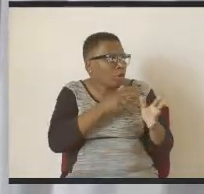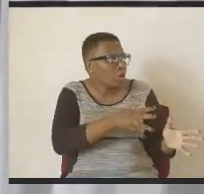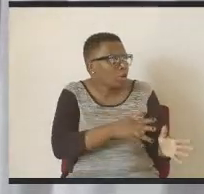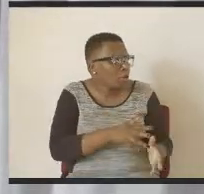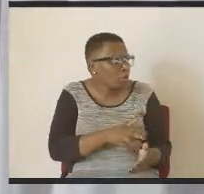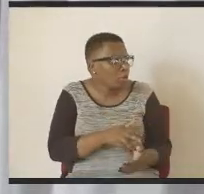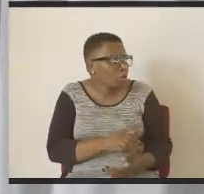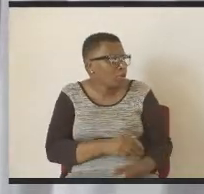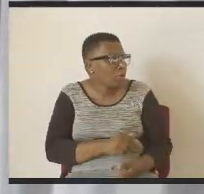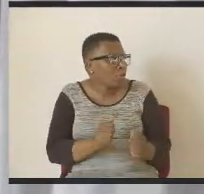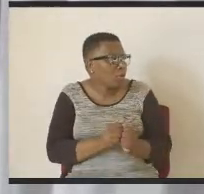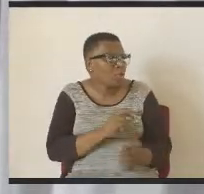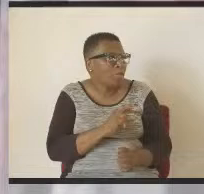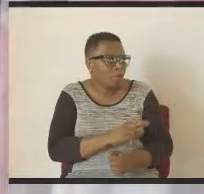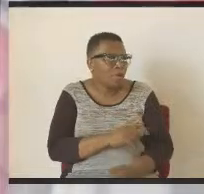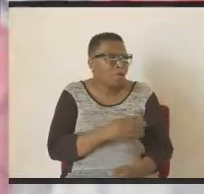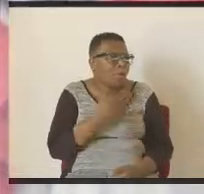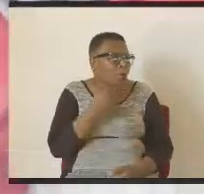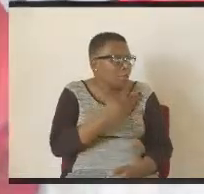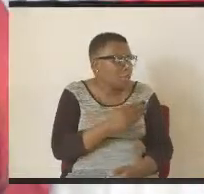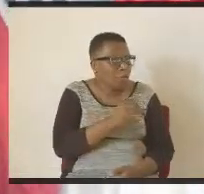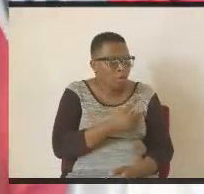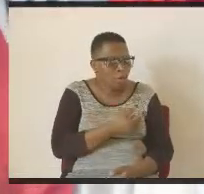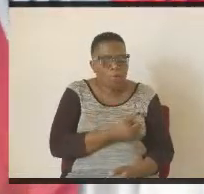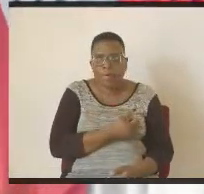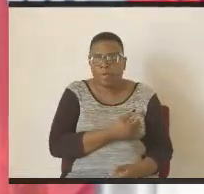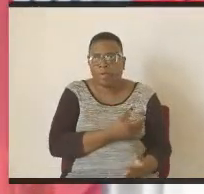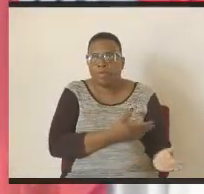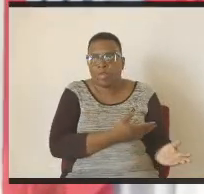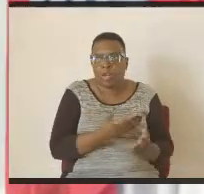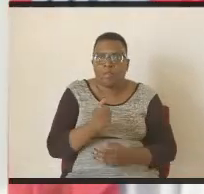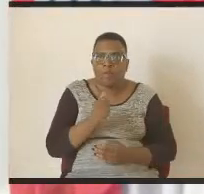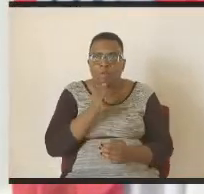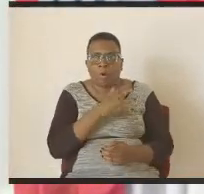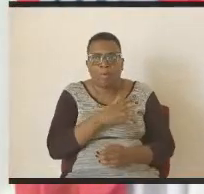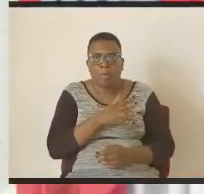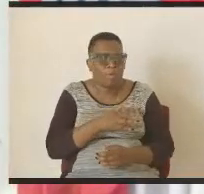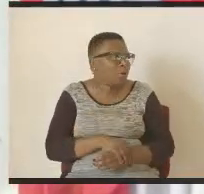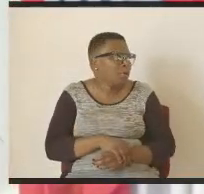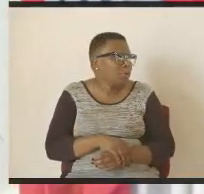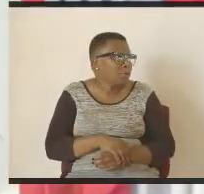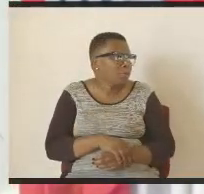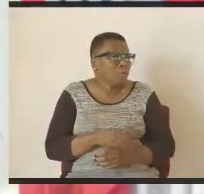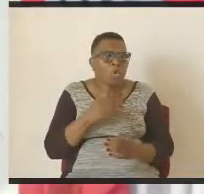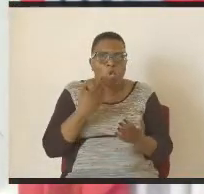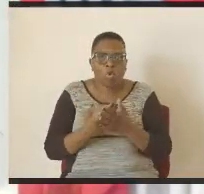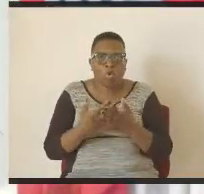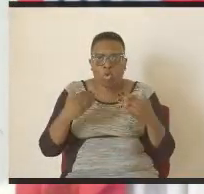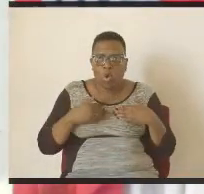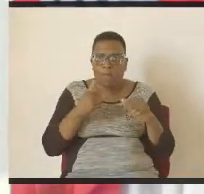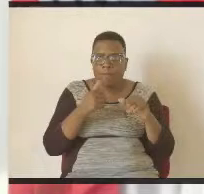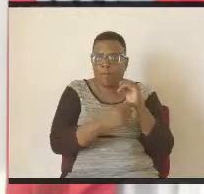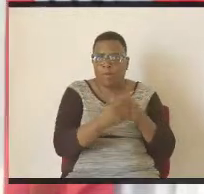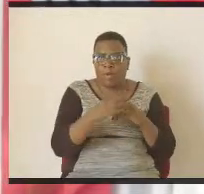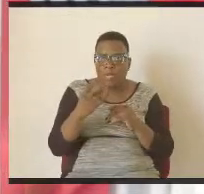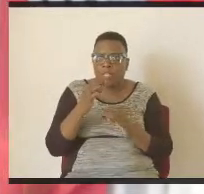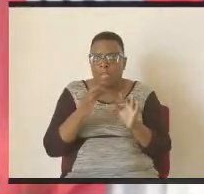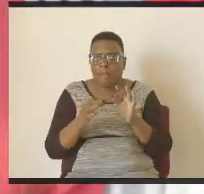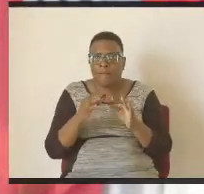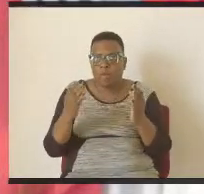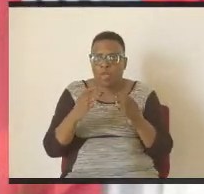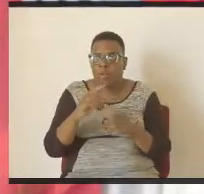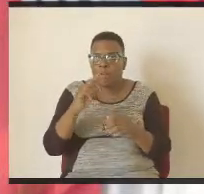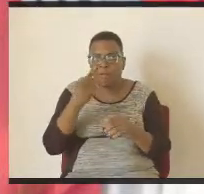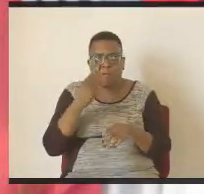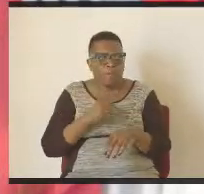Thank you for coming out today as well and to facilitate her being here. And it's good to have everyone else here. And if you're here for the first time, we welcome you